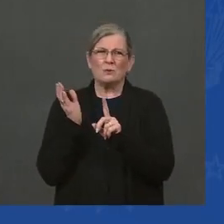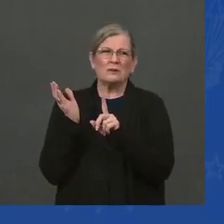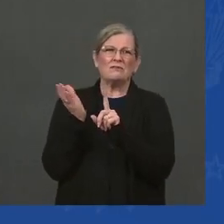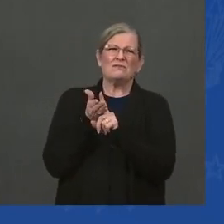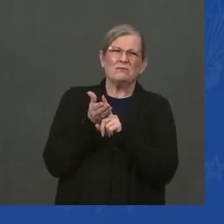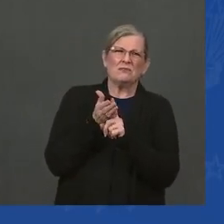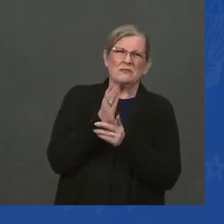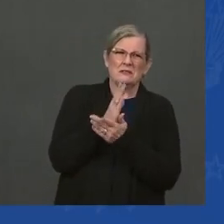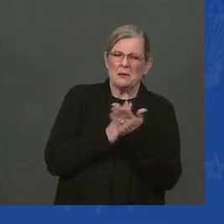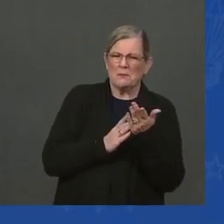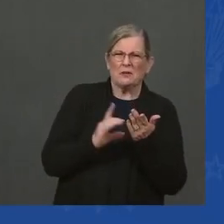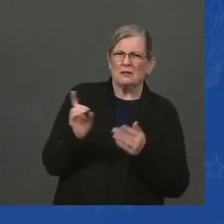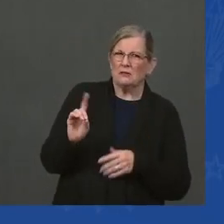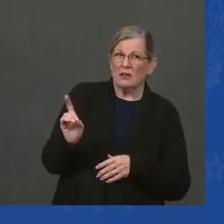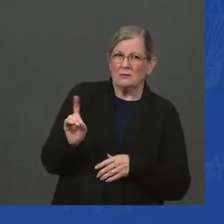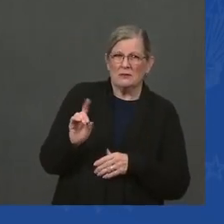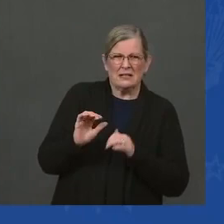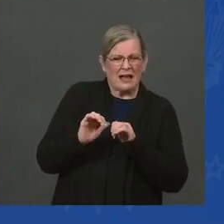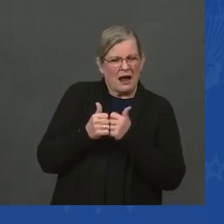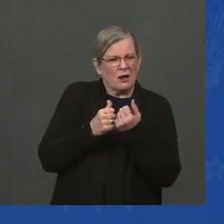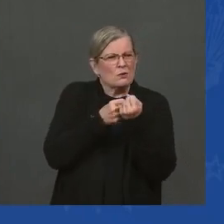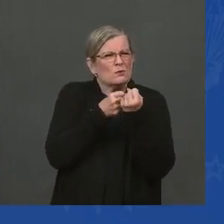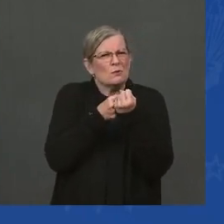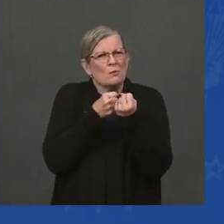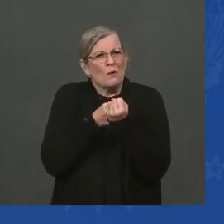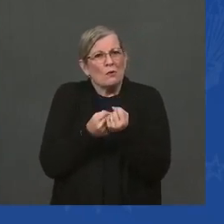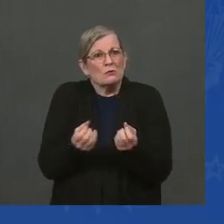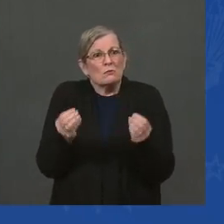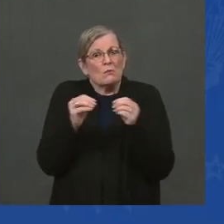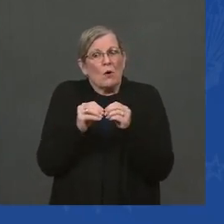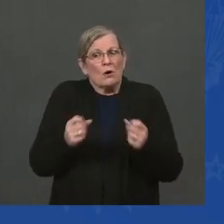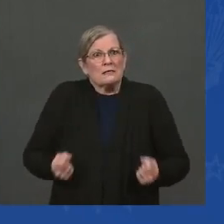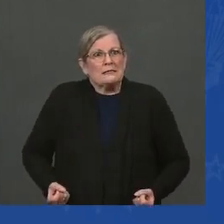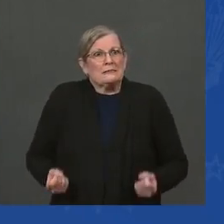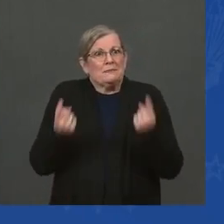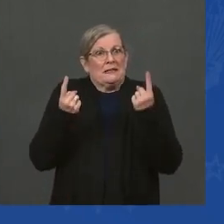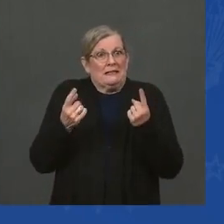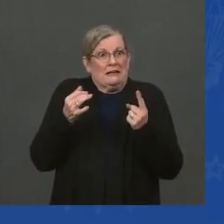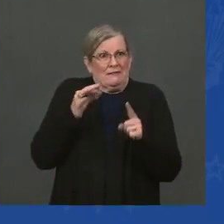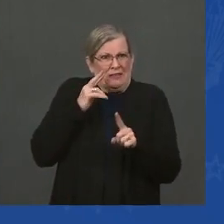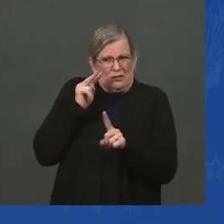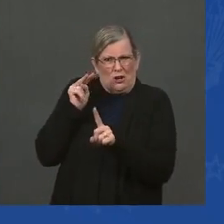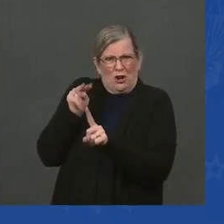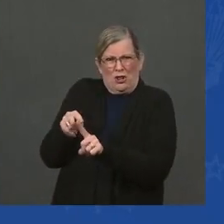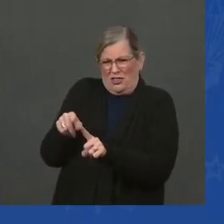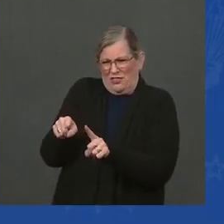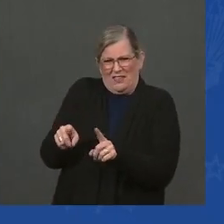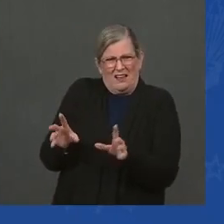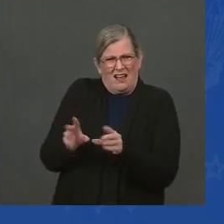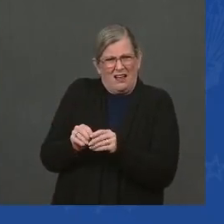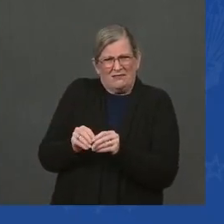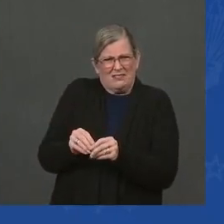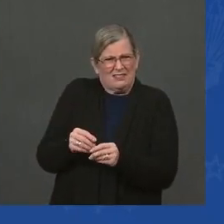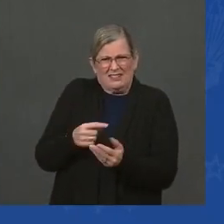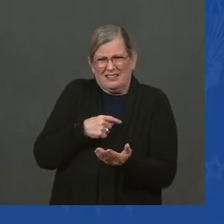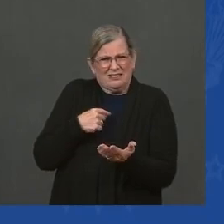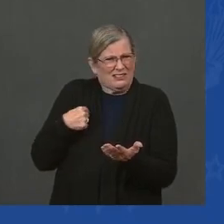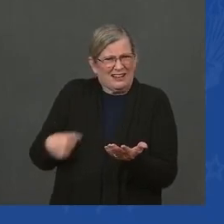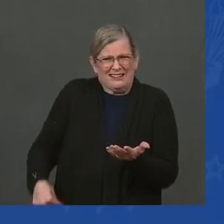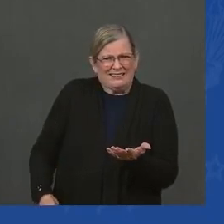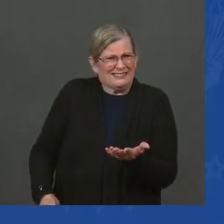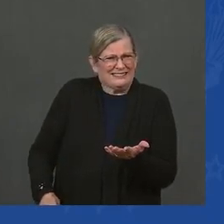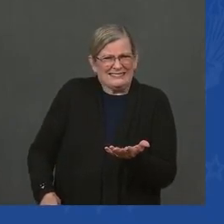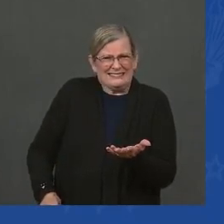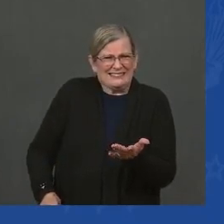behind more spending if they look at this conference and say, China isn't meeting these global goals, Russia doesn't intend to meet